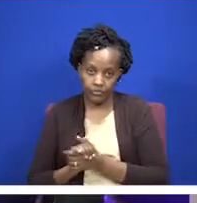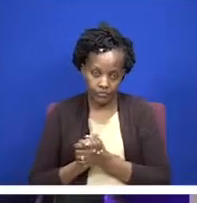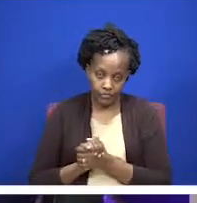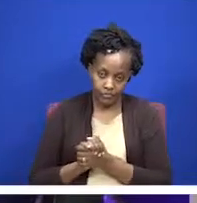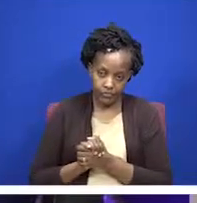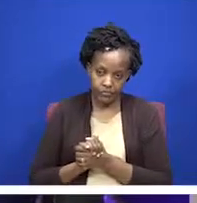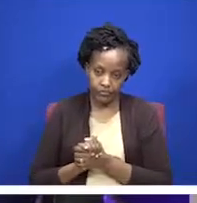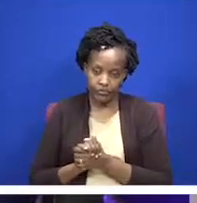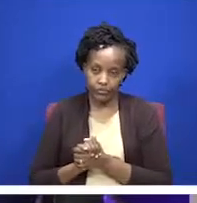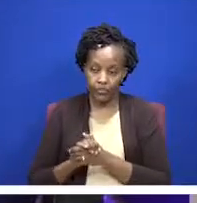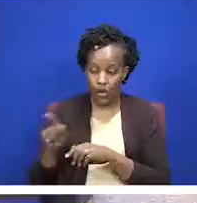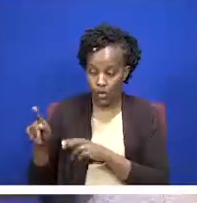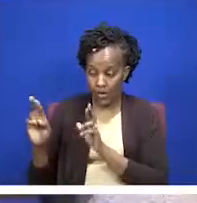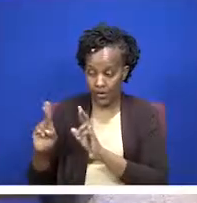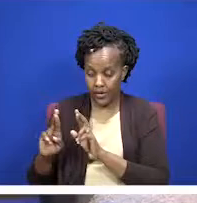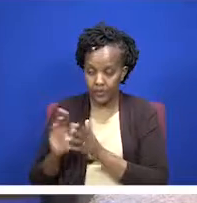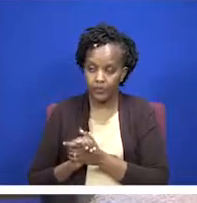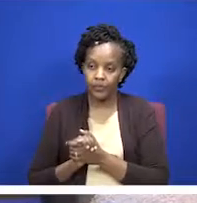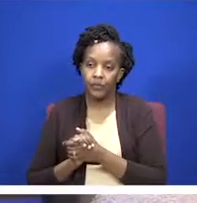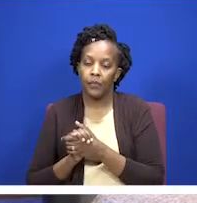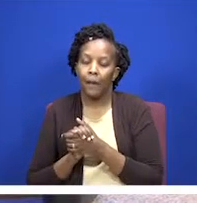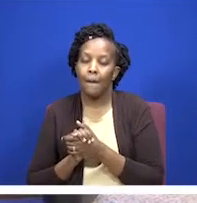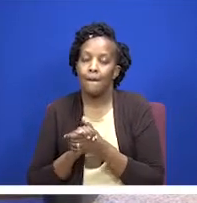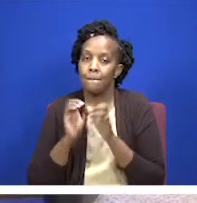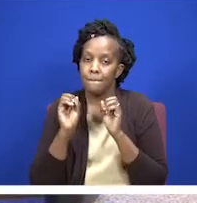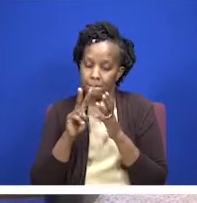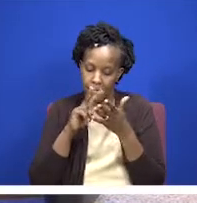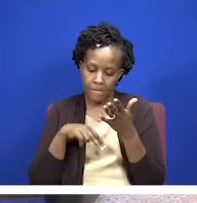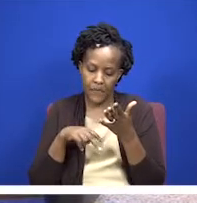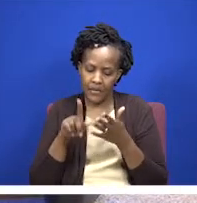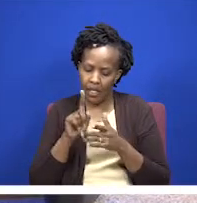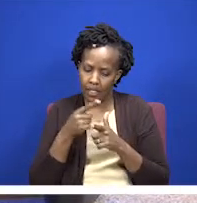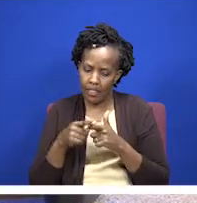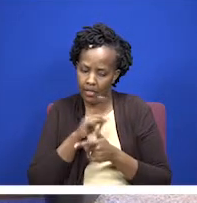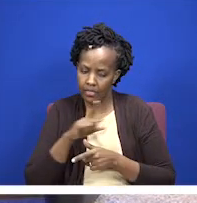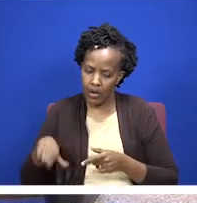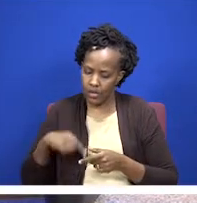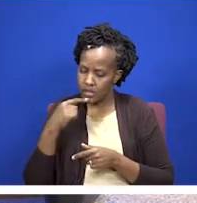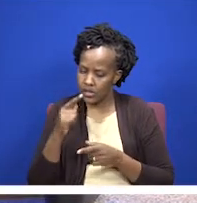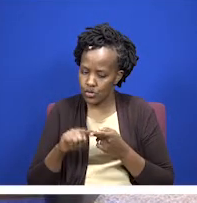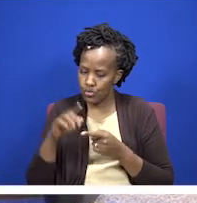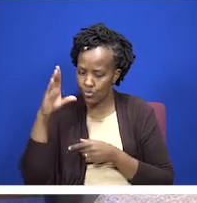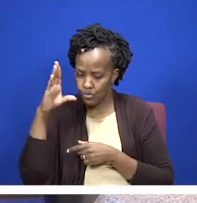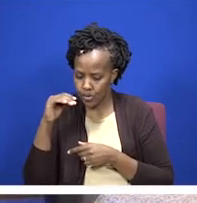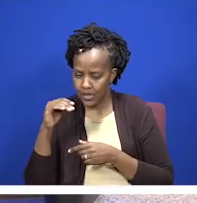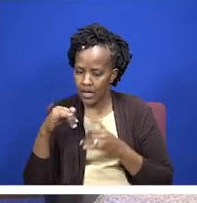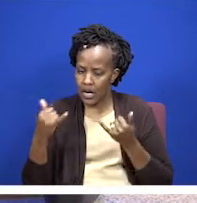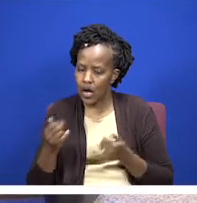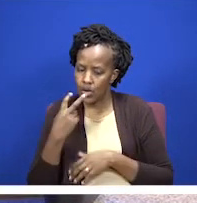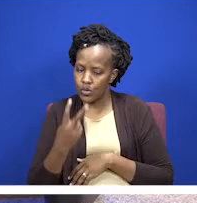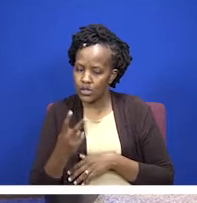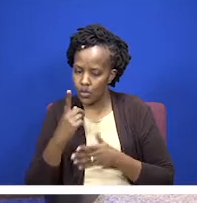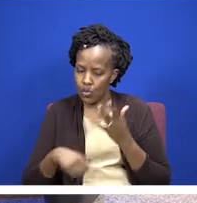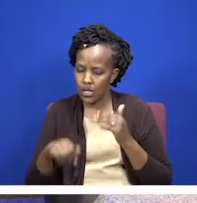ready, we can start. Exodus chapter 6, verse 1 to 4. Then the Lord said to Moses, "Now you will see what I will do to